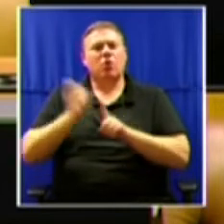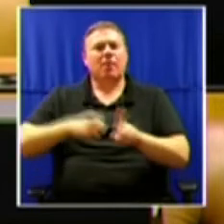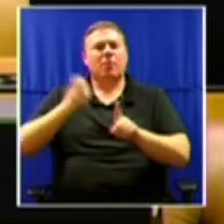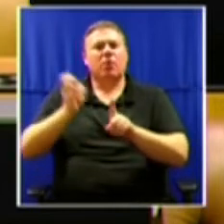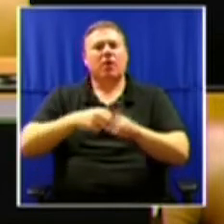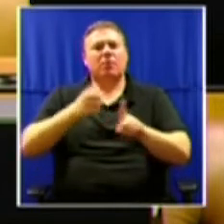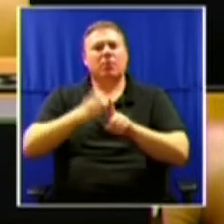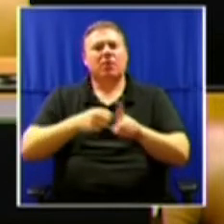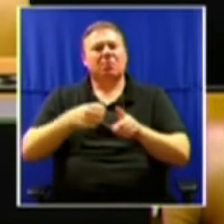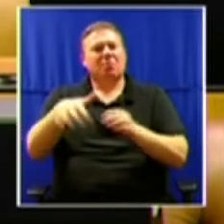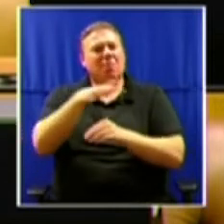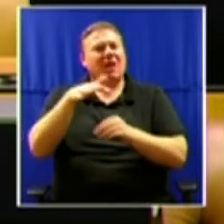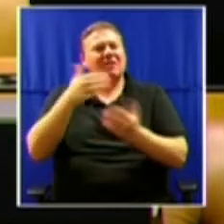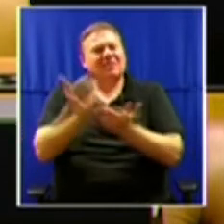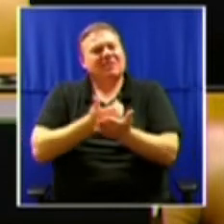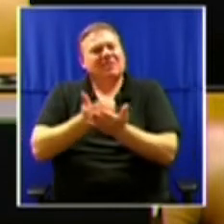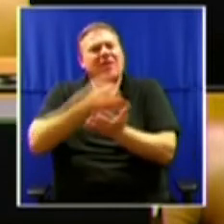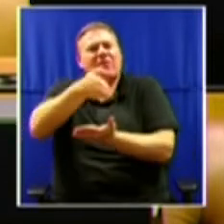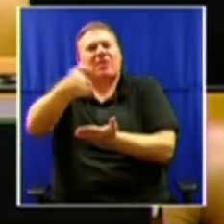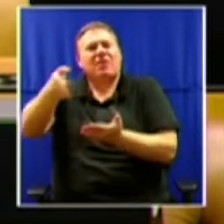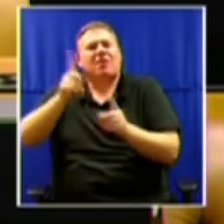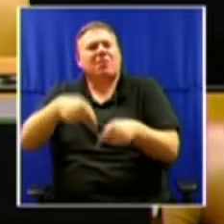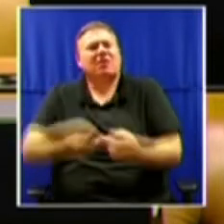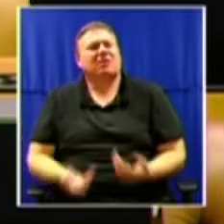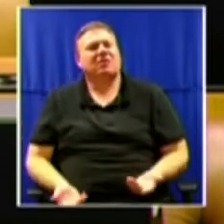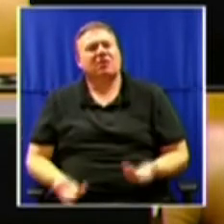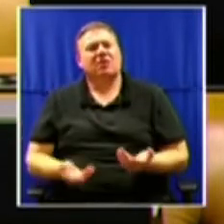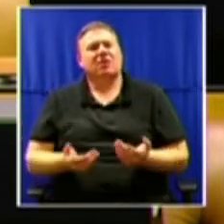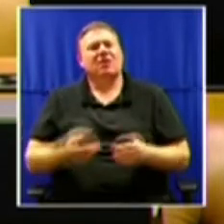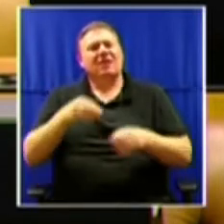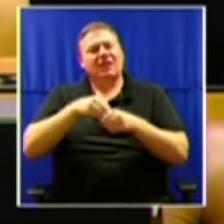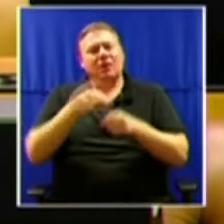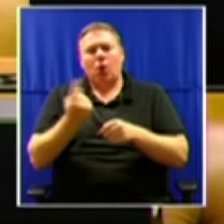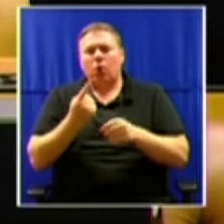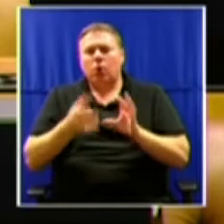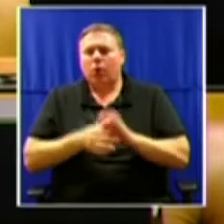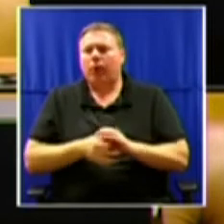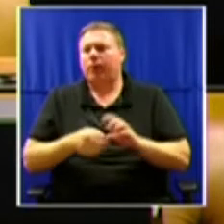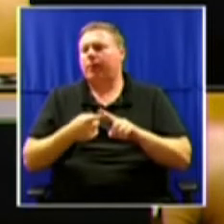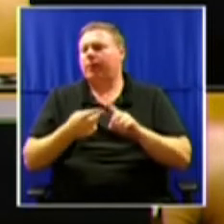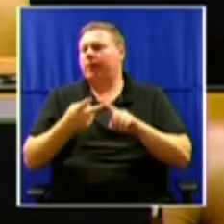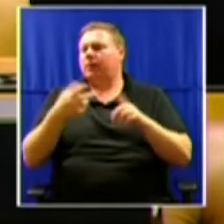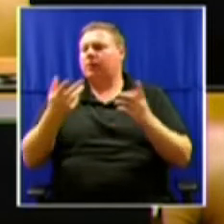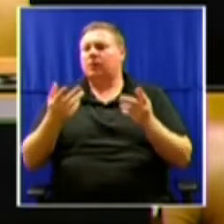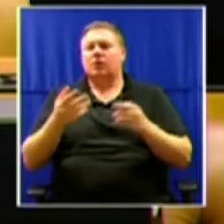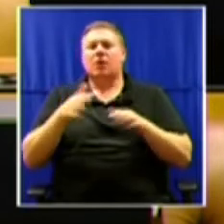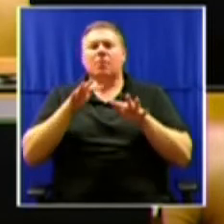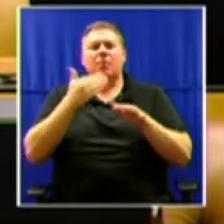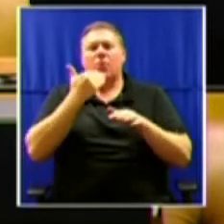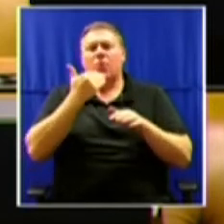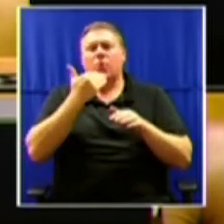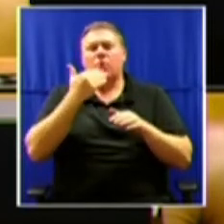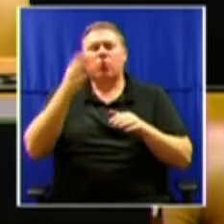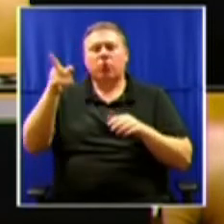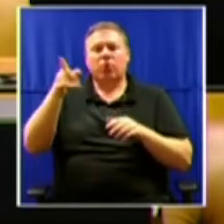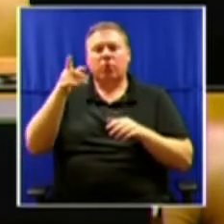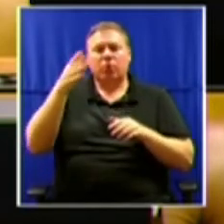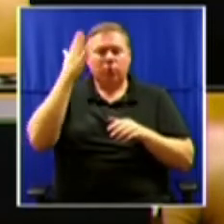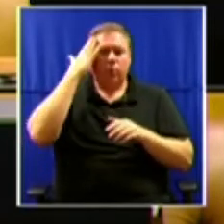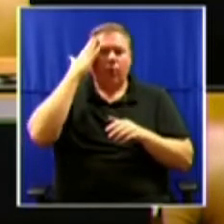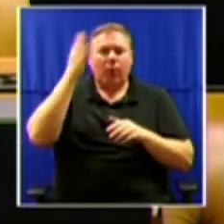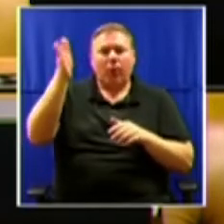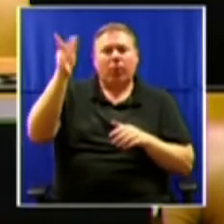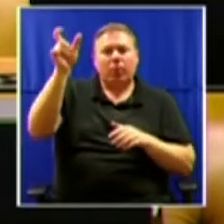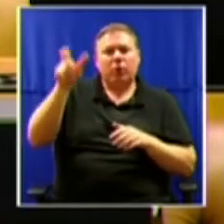they're supposed to be safe. They are raped in their own homes. They are raped by the people well known to them. They are raped